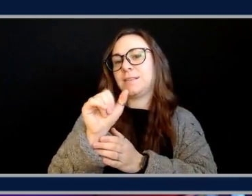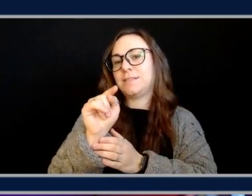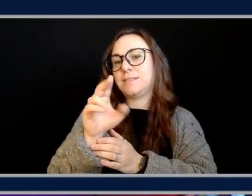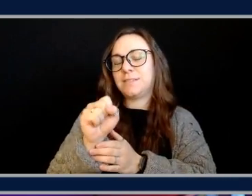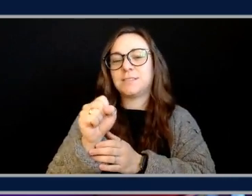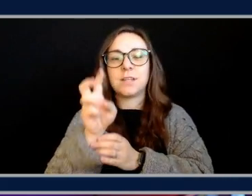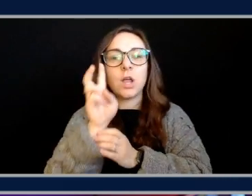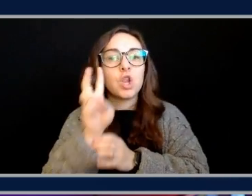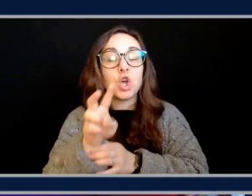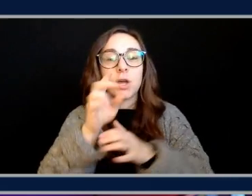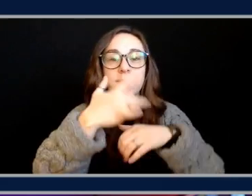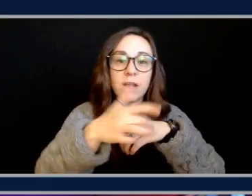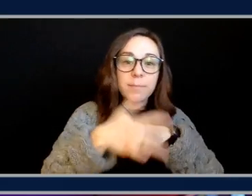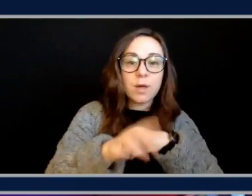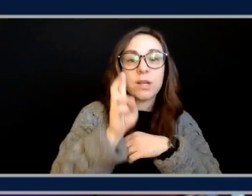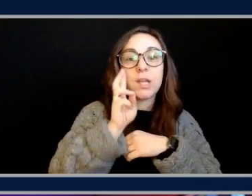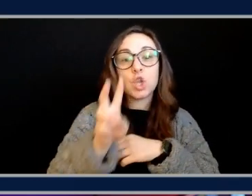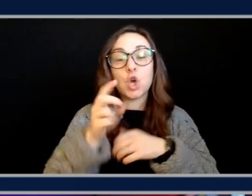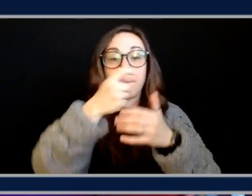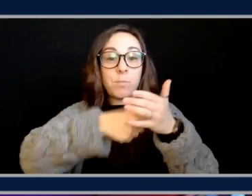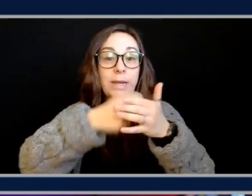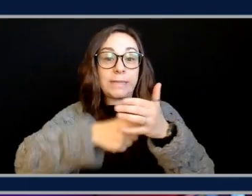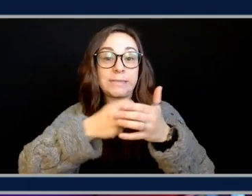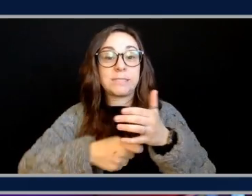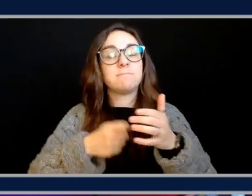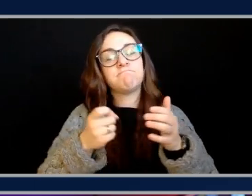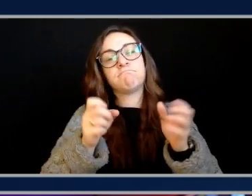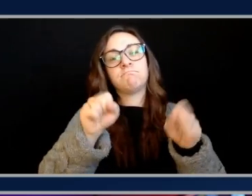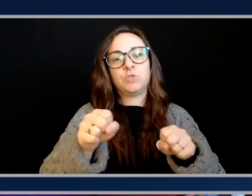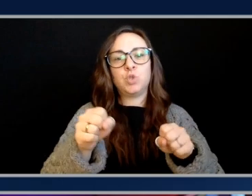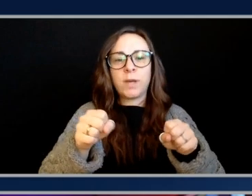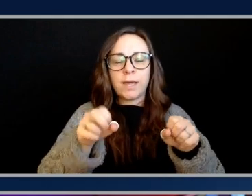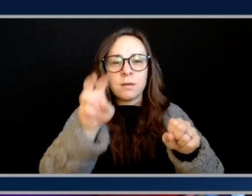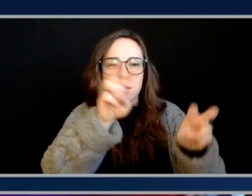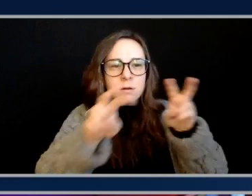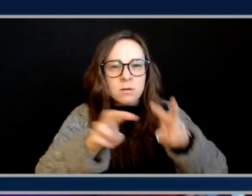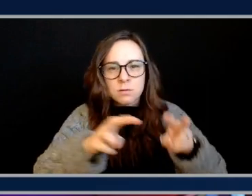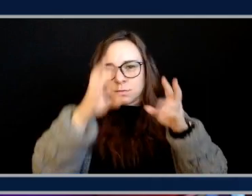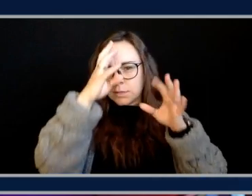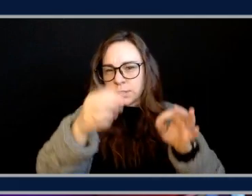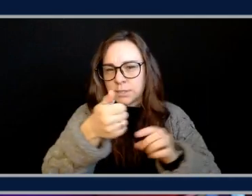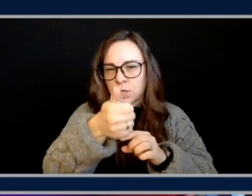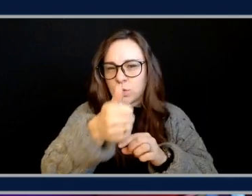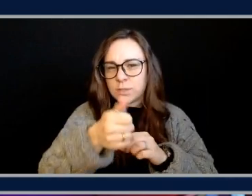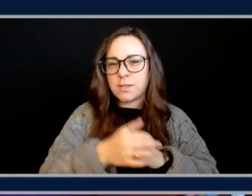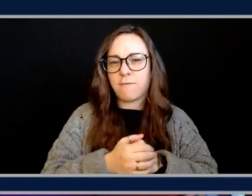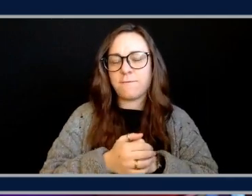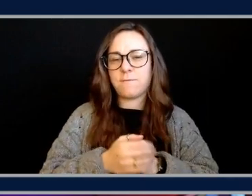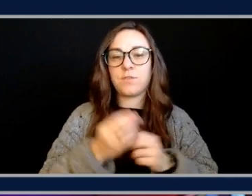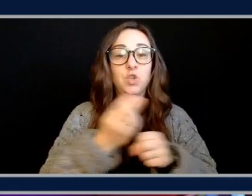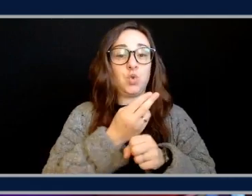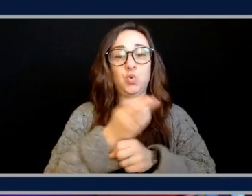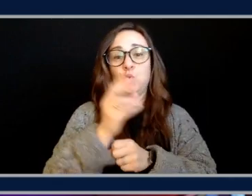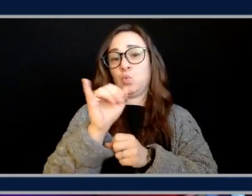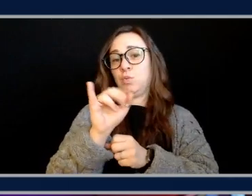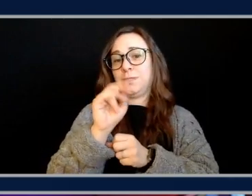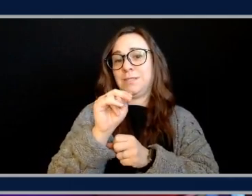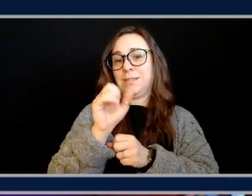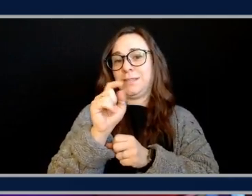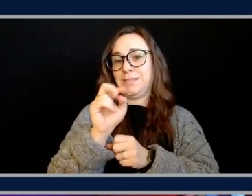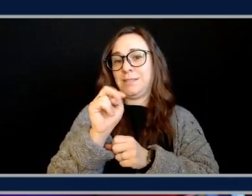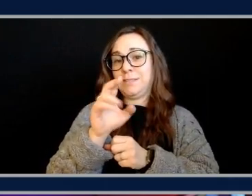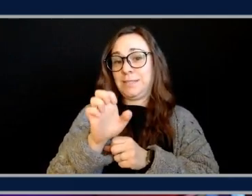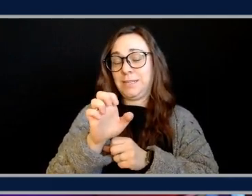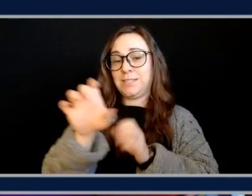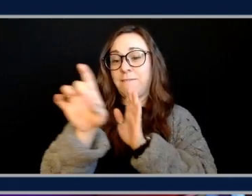look at the pricing. It's a great way to kind of reason about the broad set of instances. But use Instance Finder. I think it's a great place for you to start and